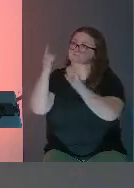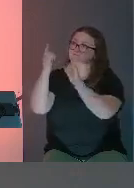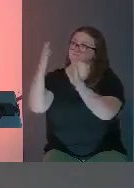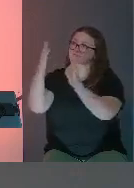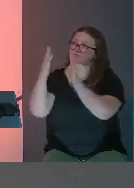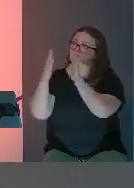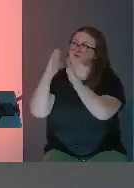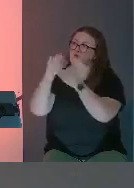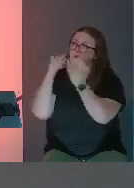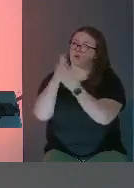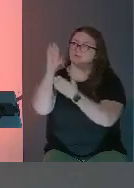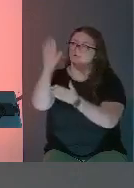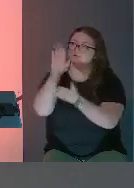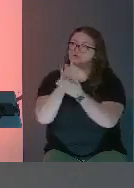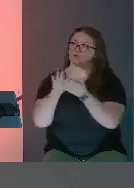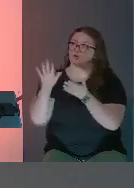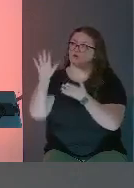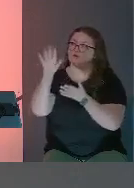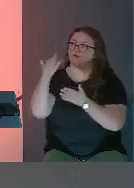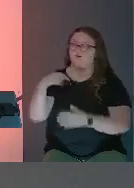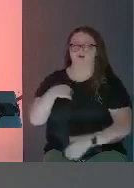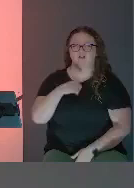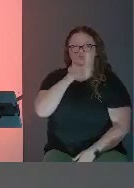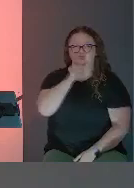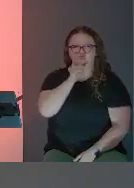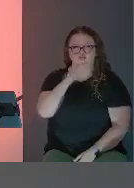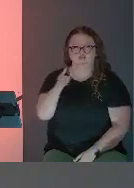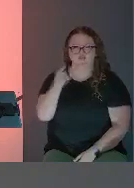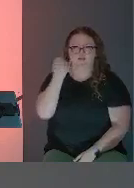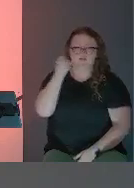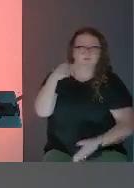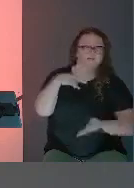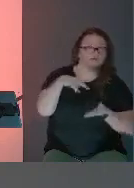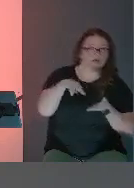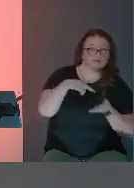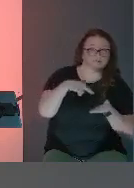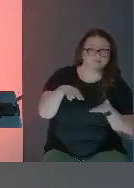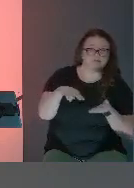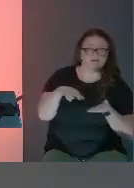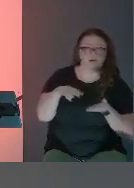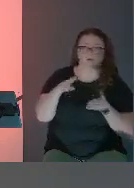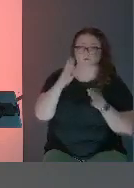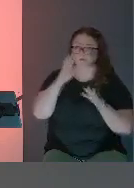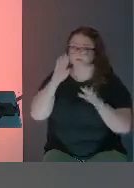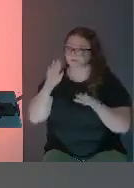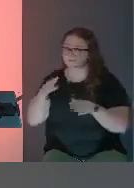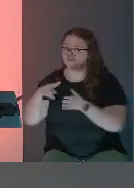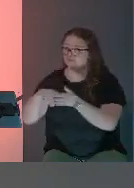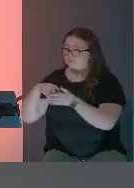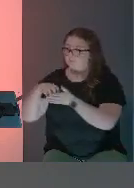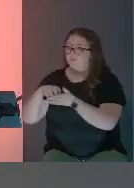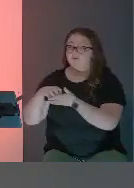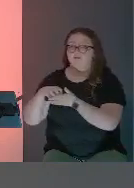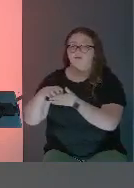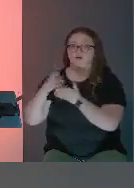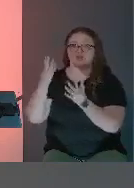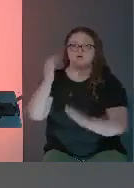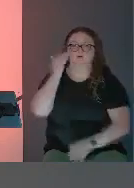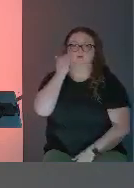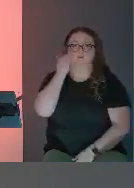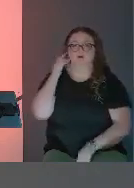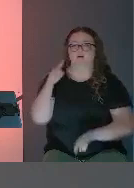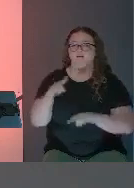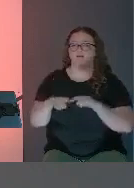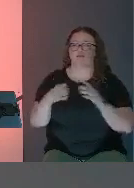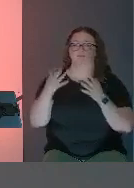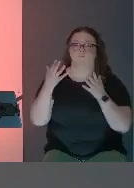glory. And I'm not sure if I'll be dancing or if I'll be on my face, but I do know this. I can't wait to see his